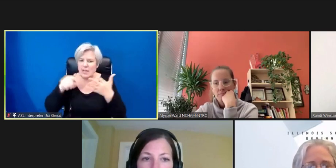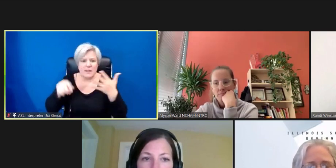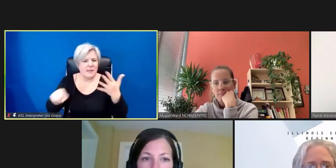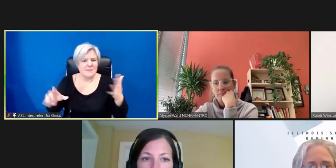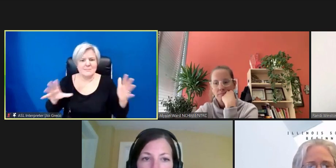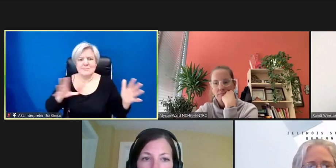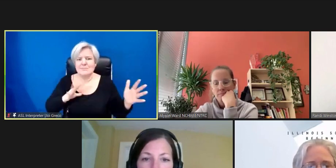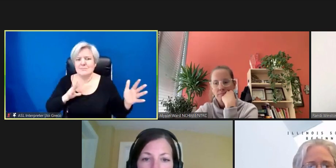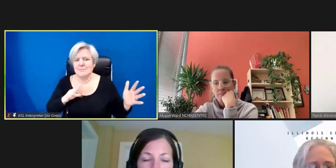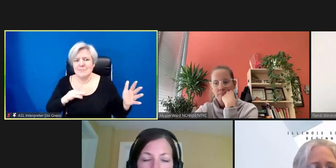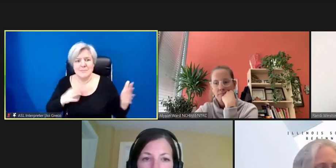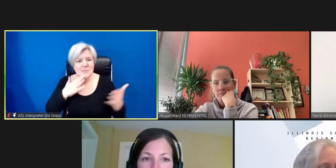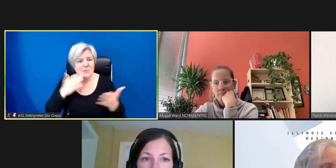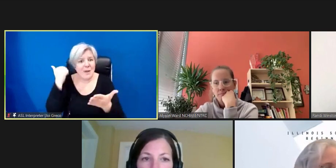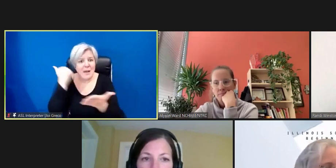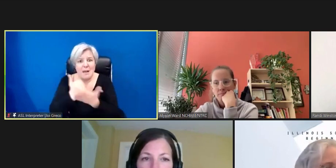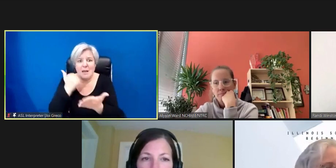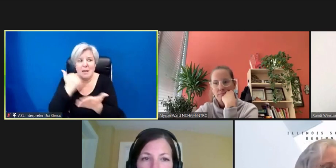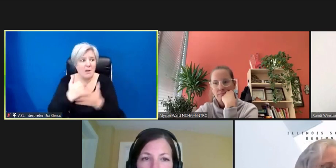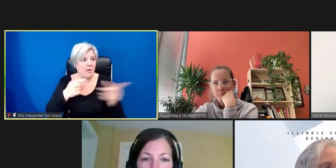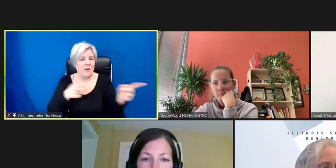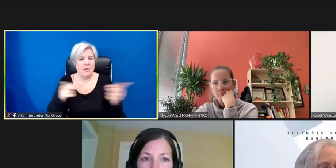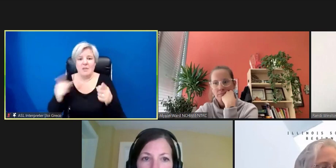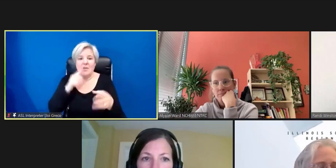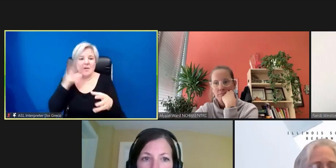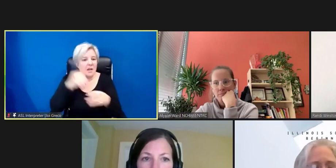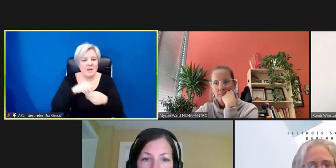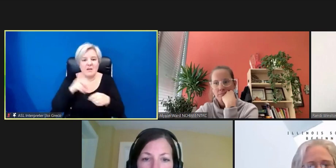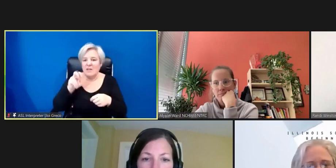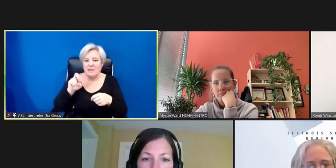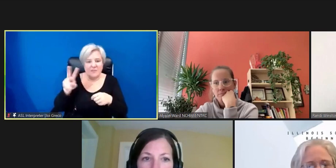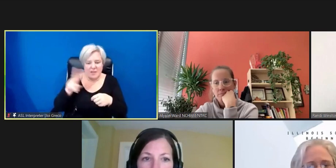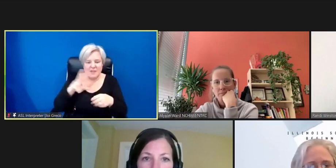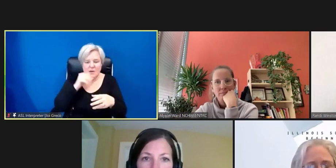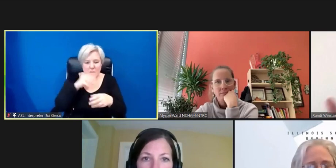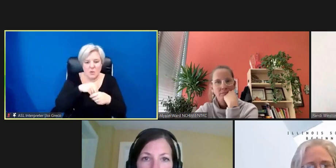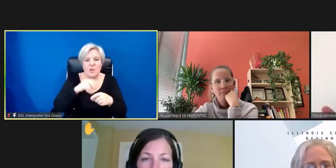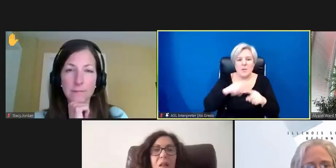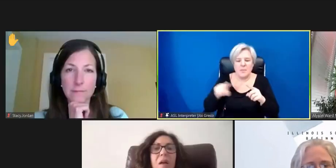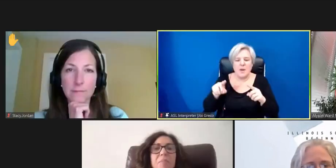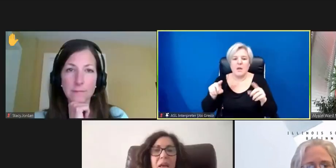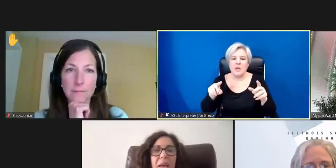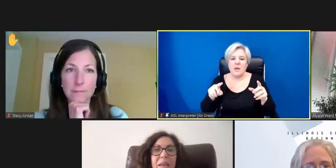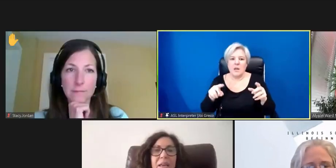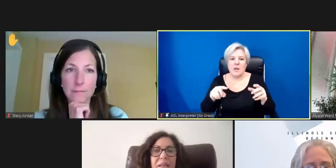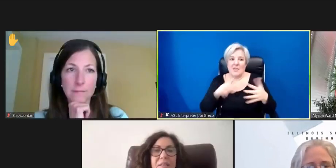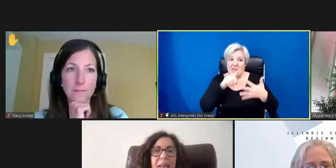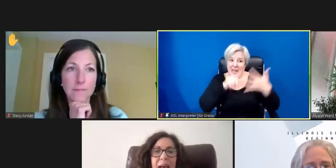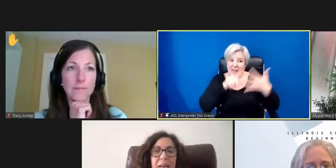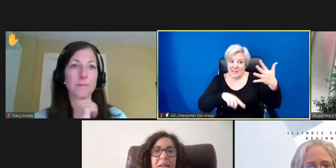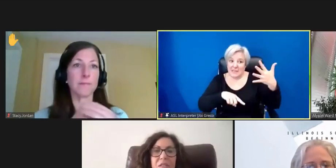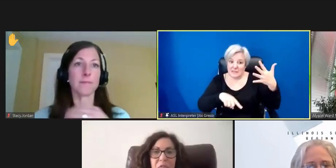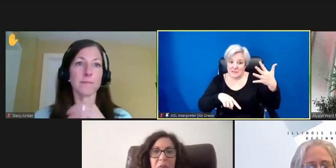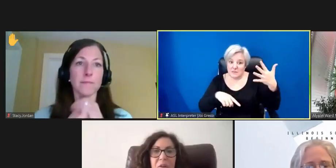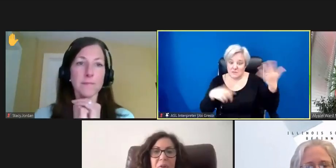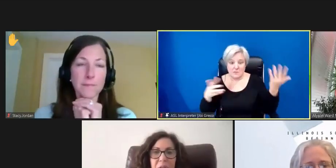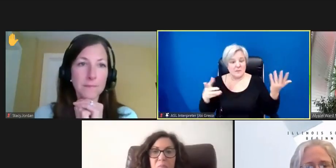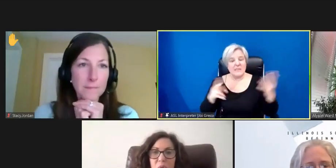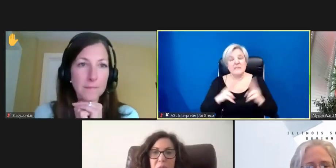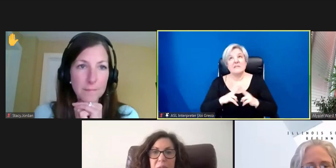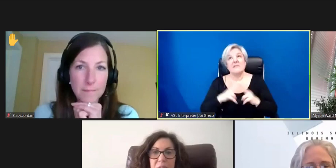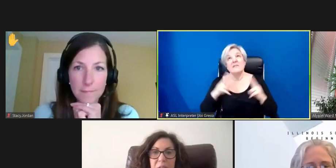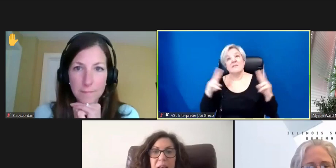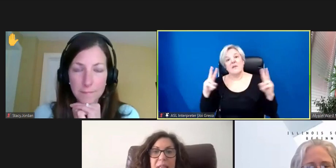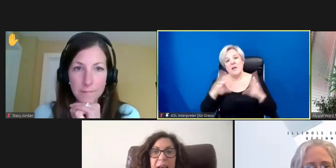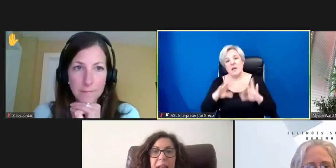be used as well, which are not included in the VSV, but Ginger can talk a little bit more about that. But all I'm saying is that it is very,